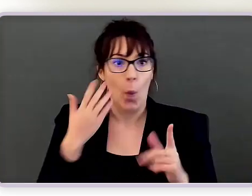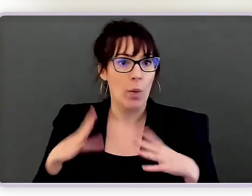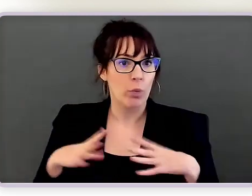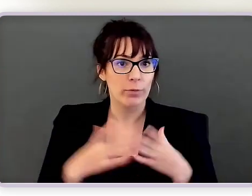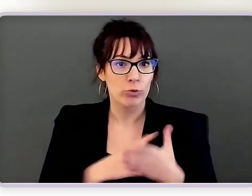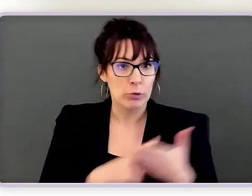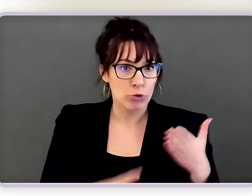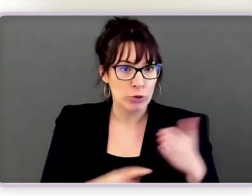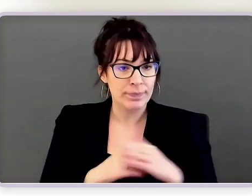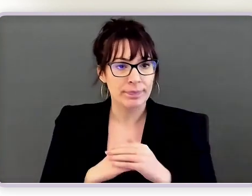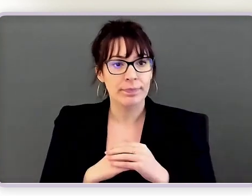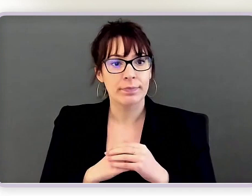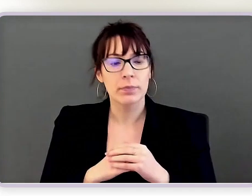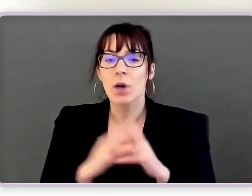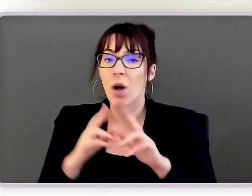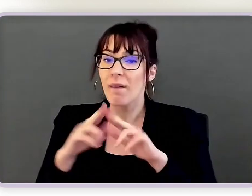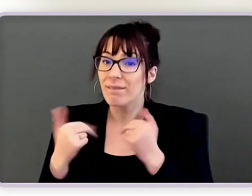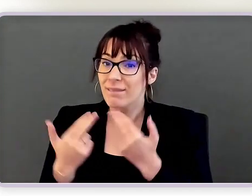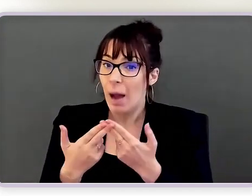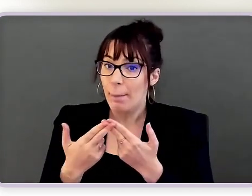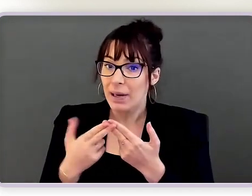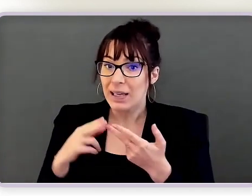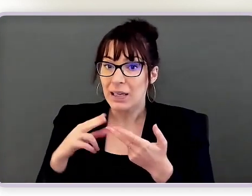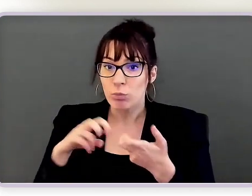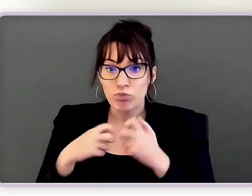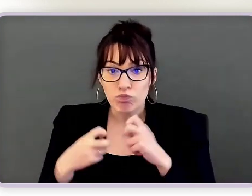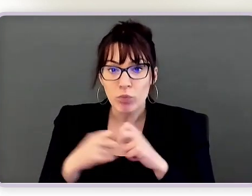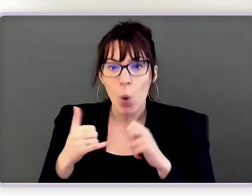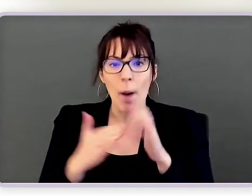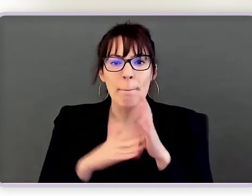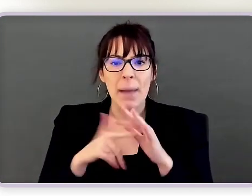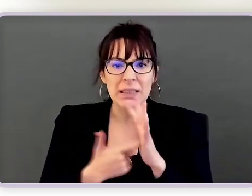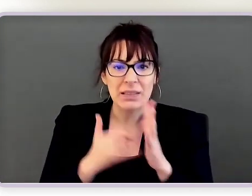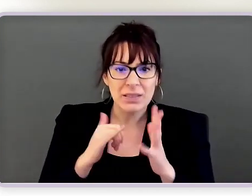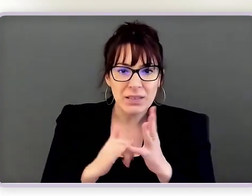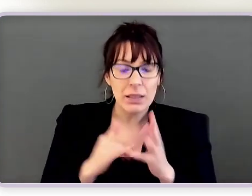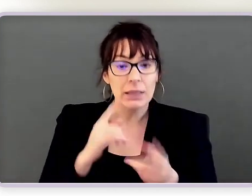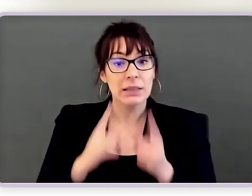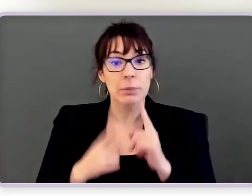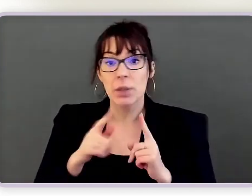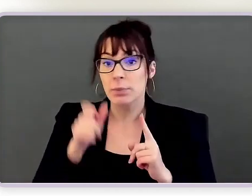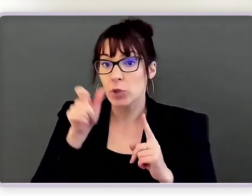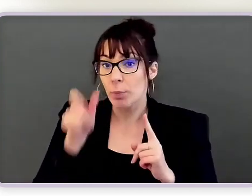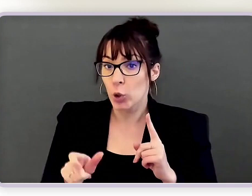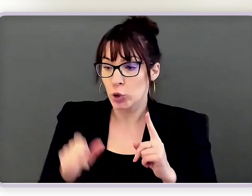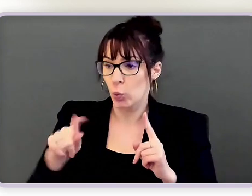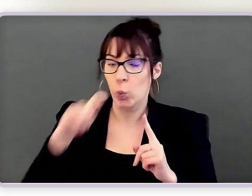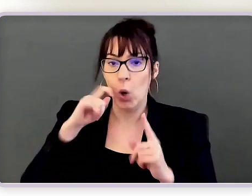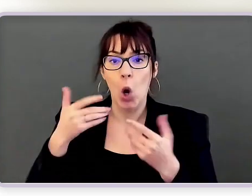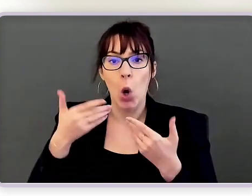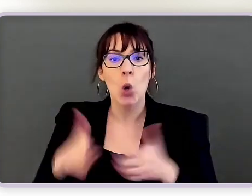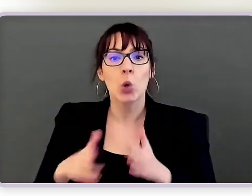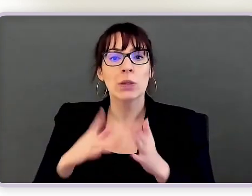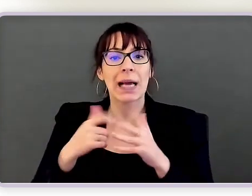who say they're losing custody because their partner is saying they can't look after their children on the basis of